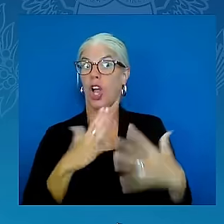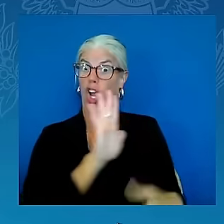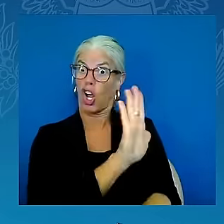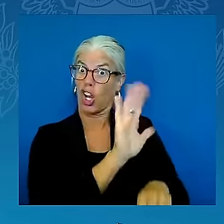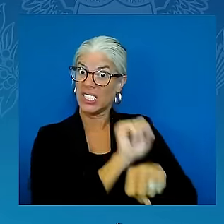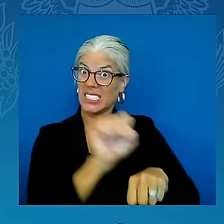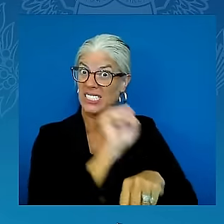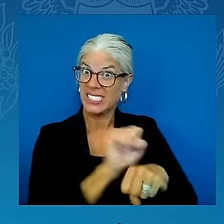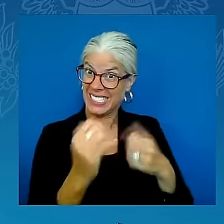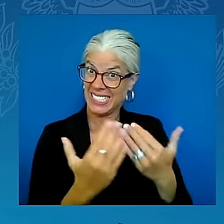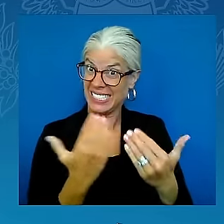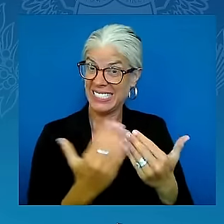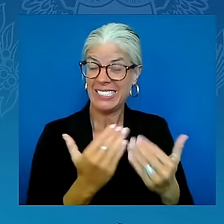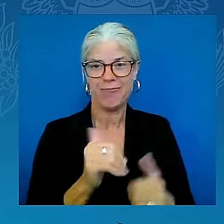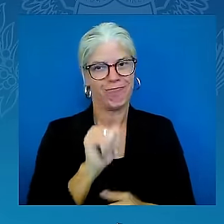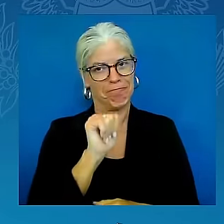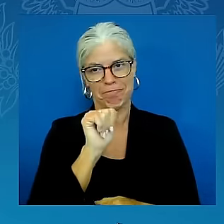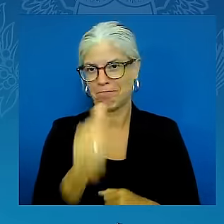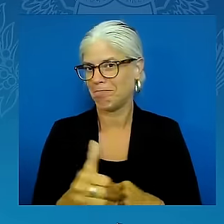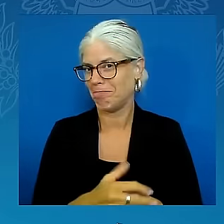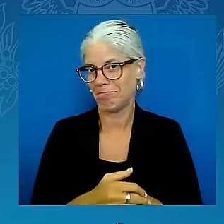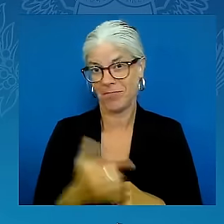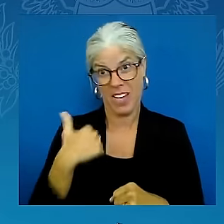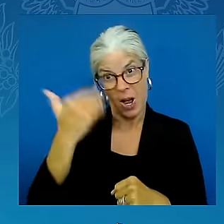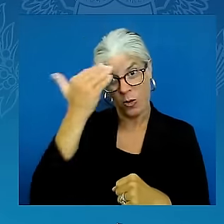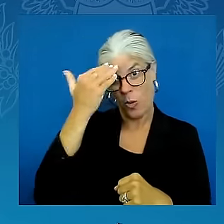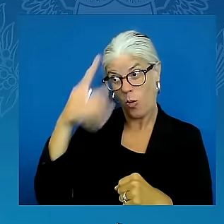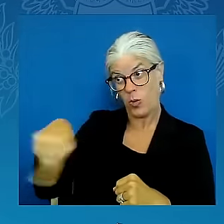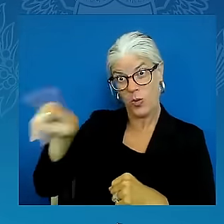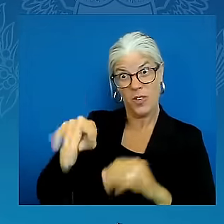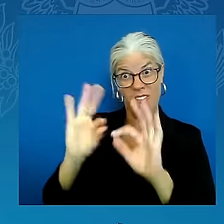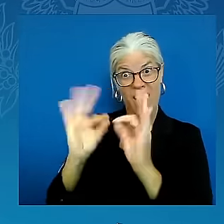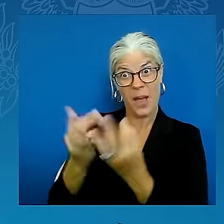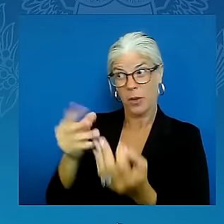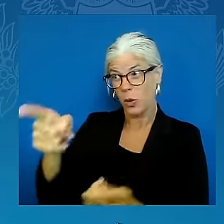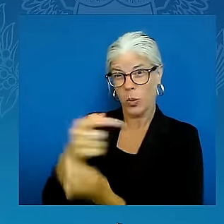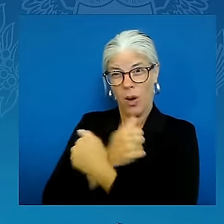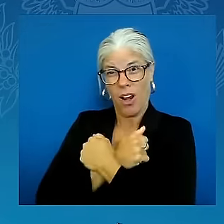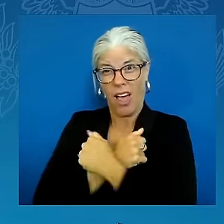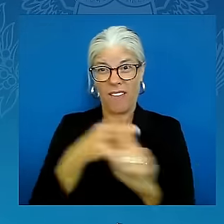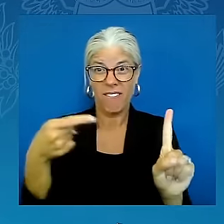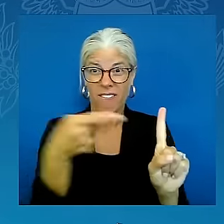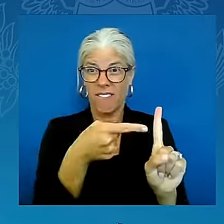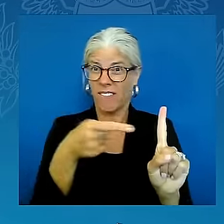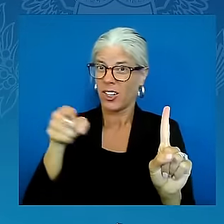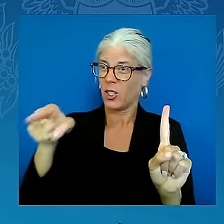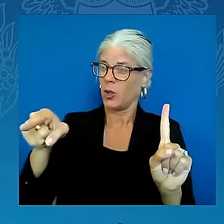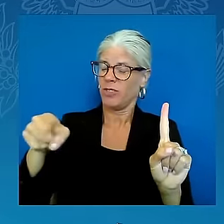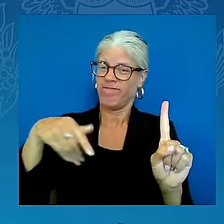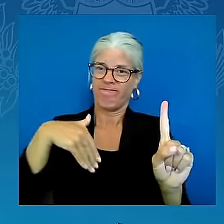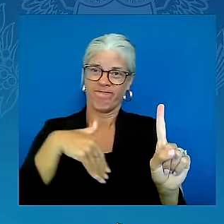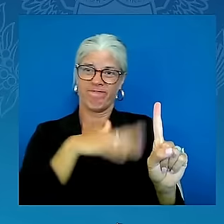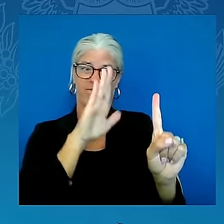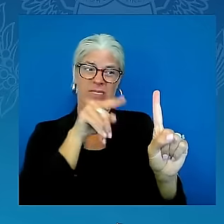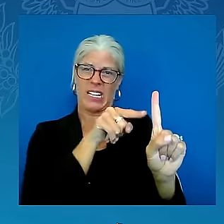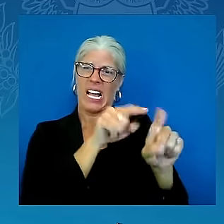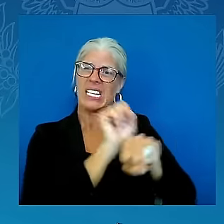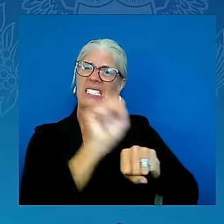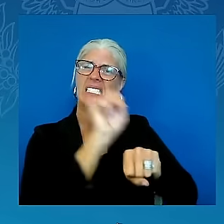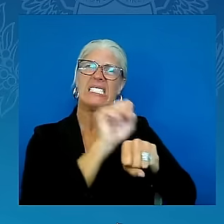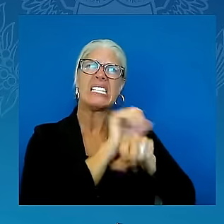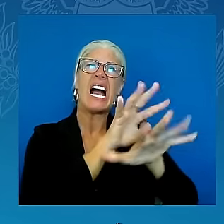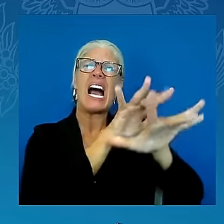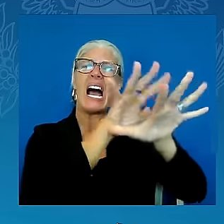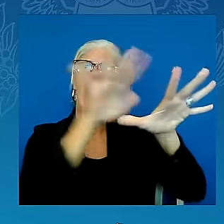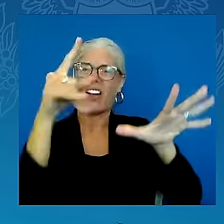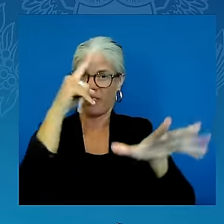behalf of the people of our nation for your sacrifices and the work that you did to support her over these many, many